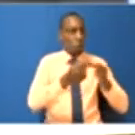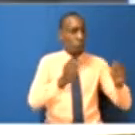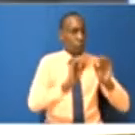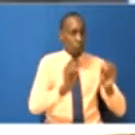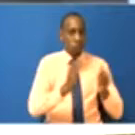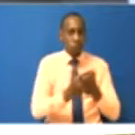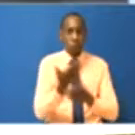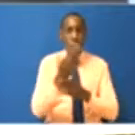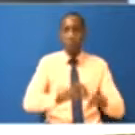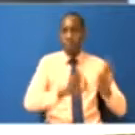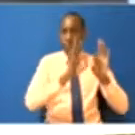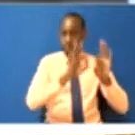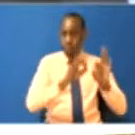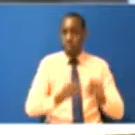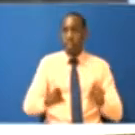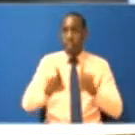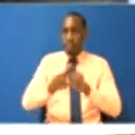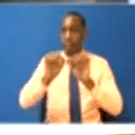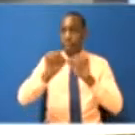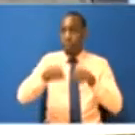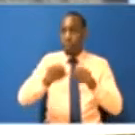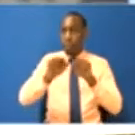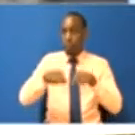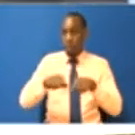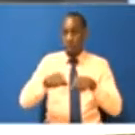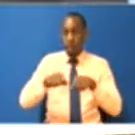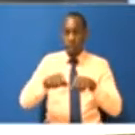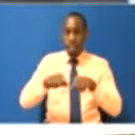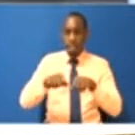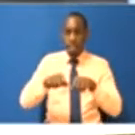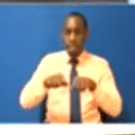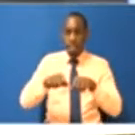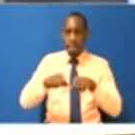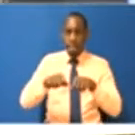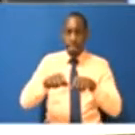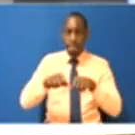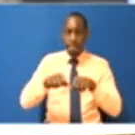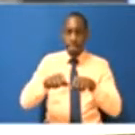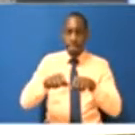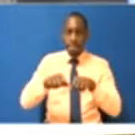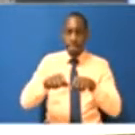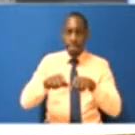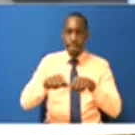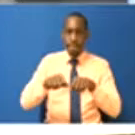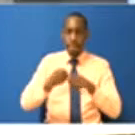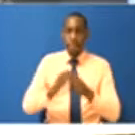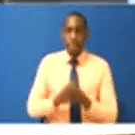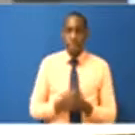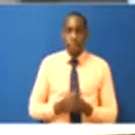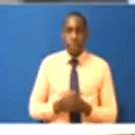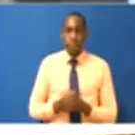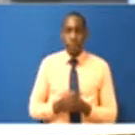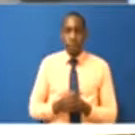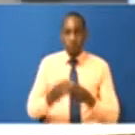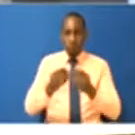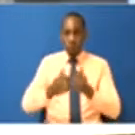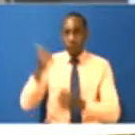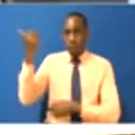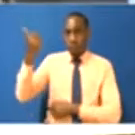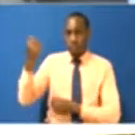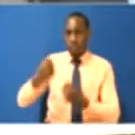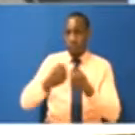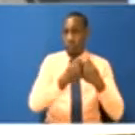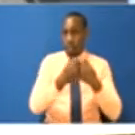that they're utterly good documents and be able to to to to go through this these political